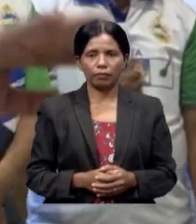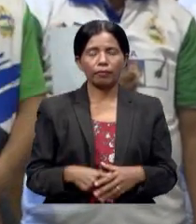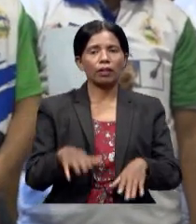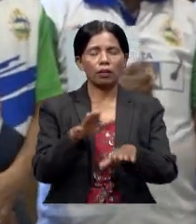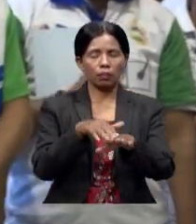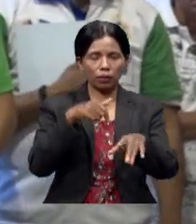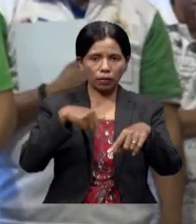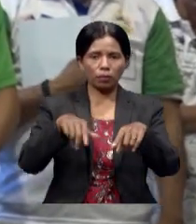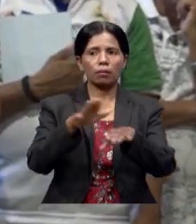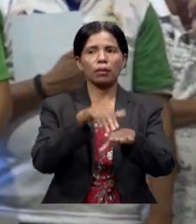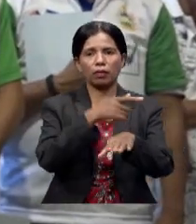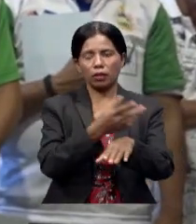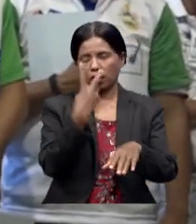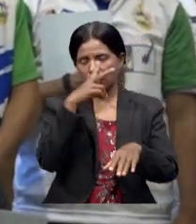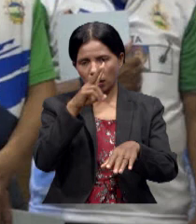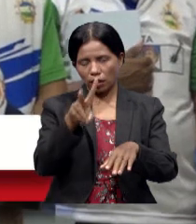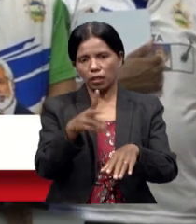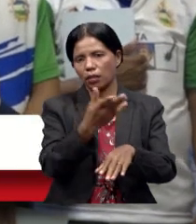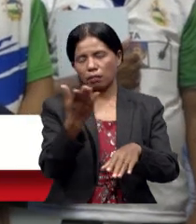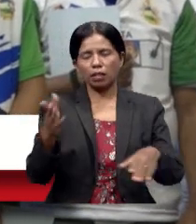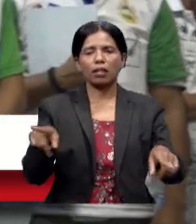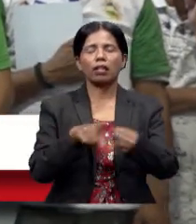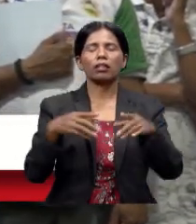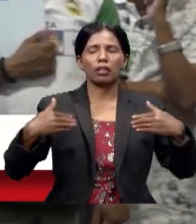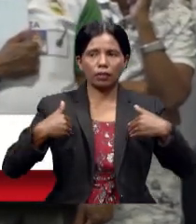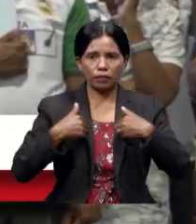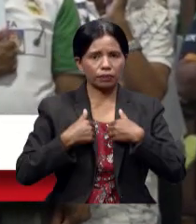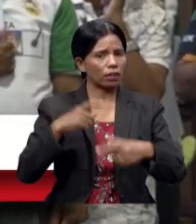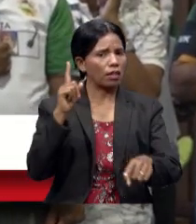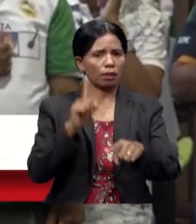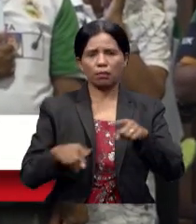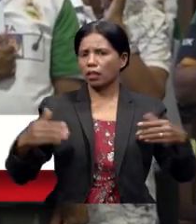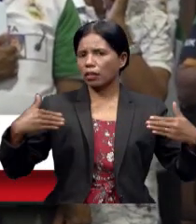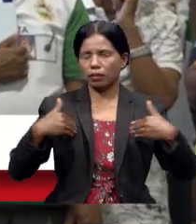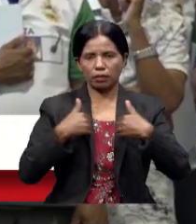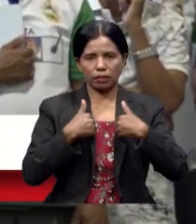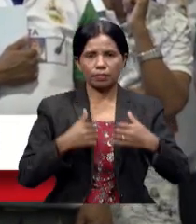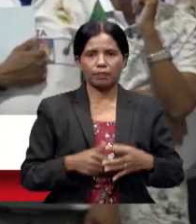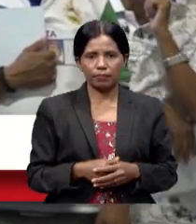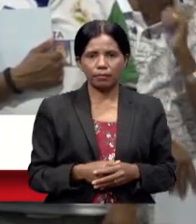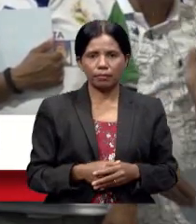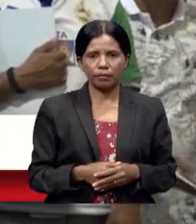Bolu ba, avale imian se kole diona. Labele kole.